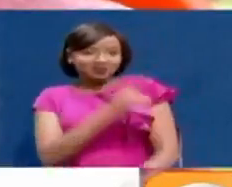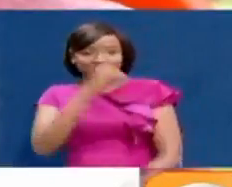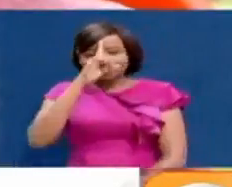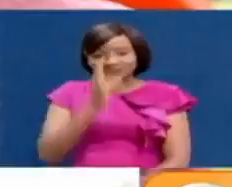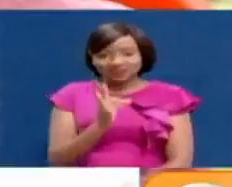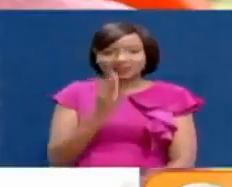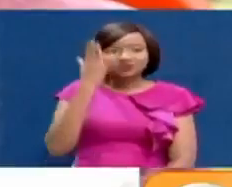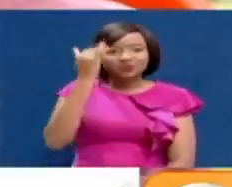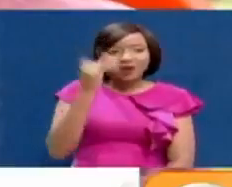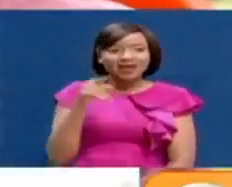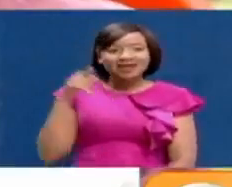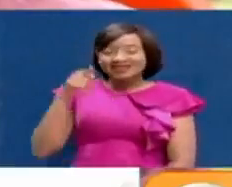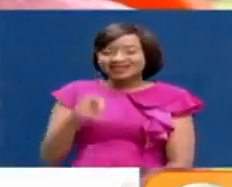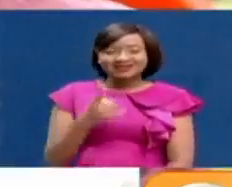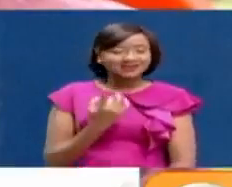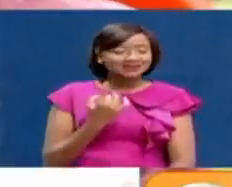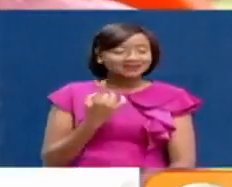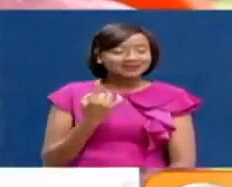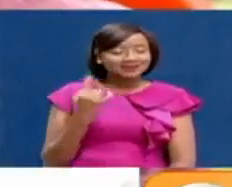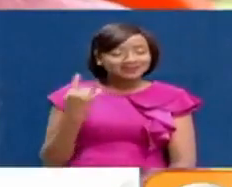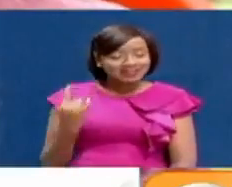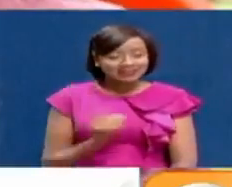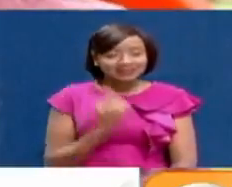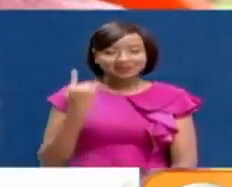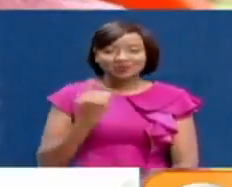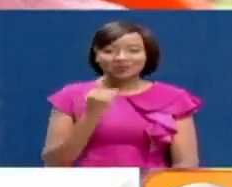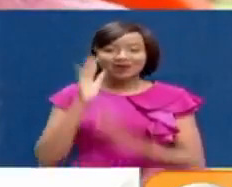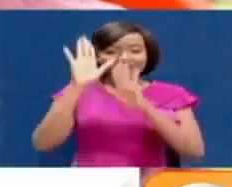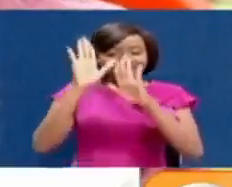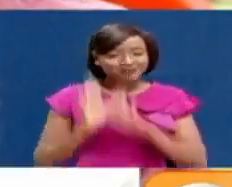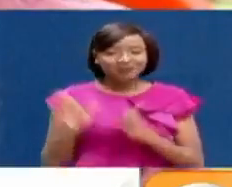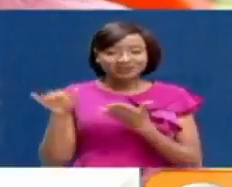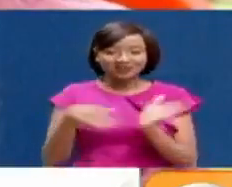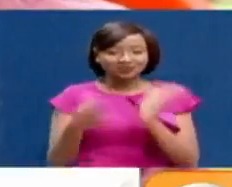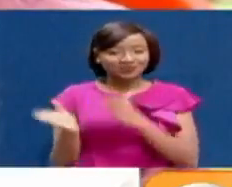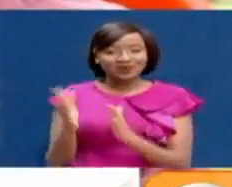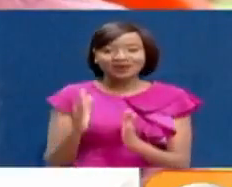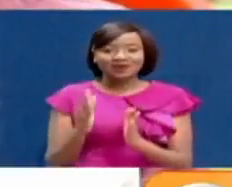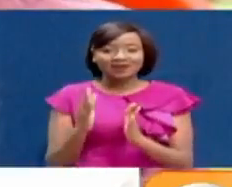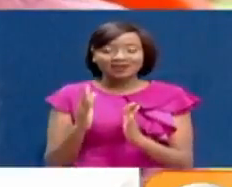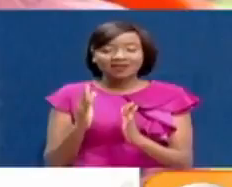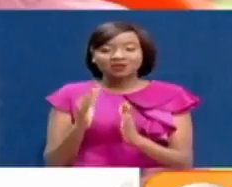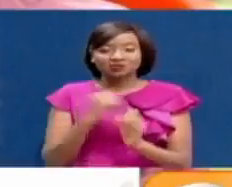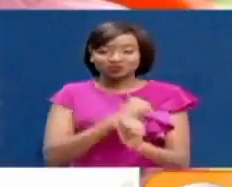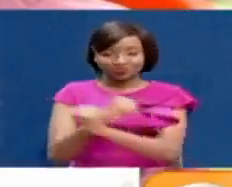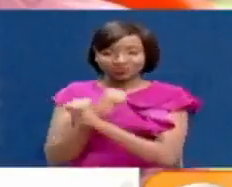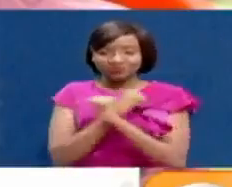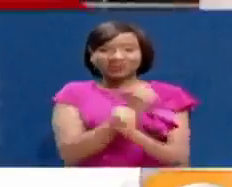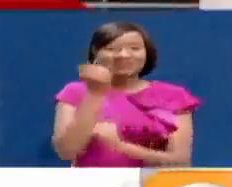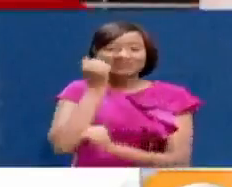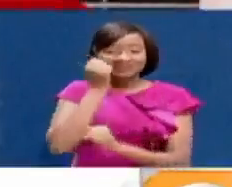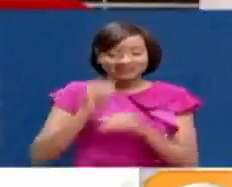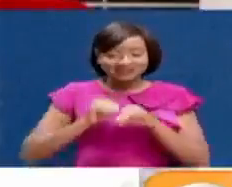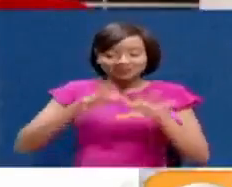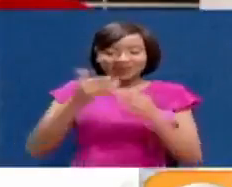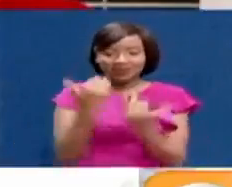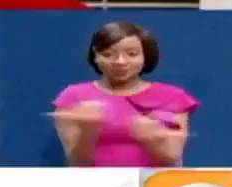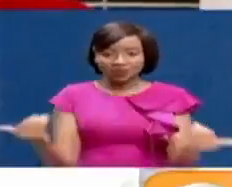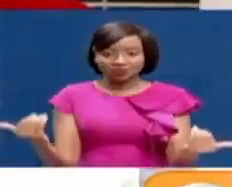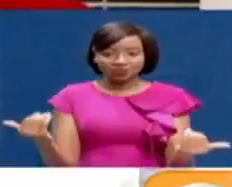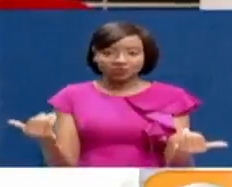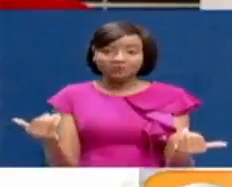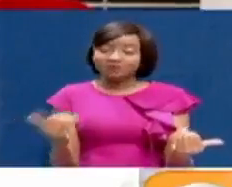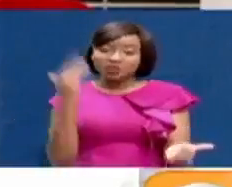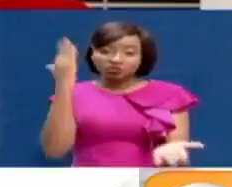the single most effective way to prevent illnesses in children. It is